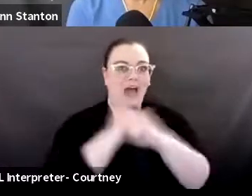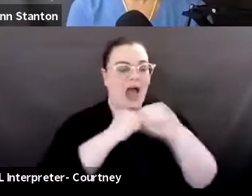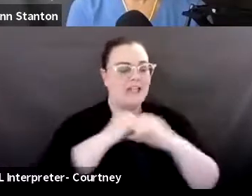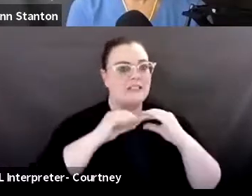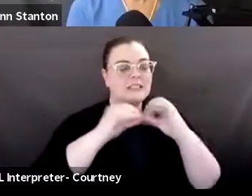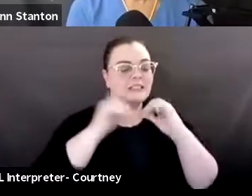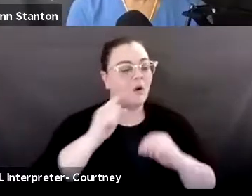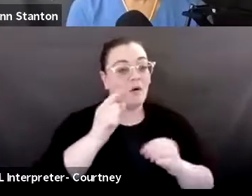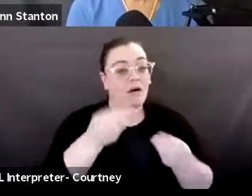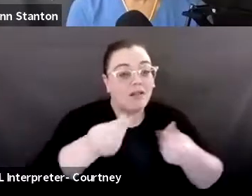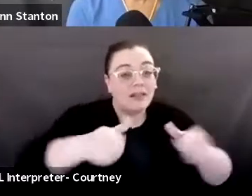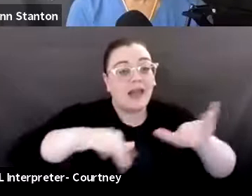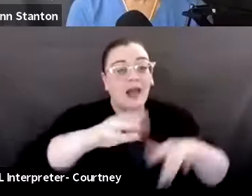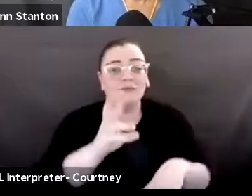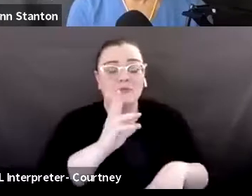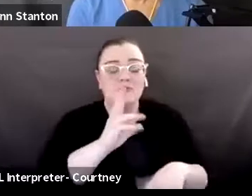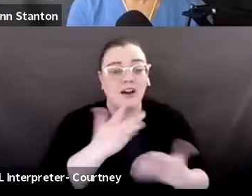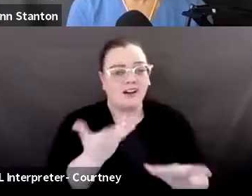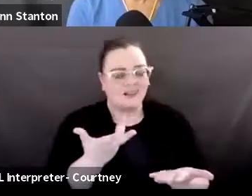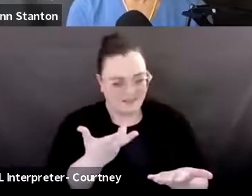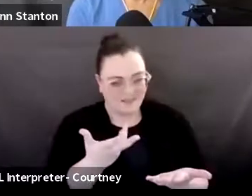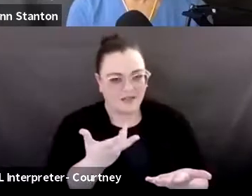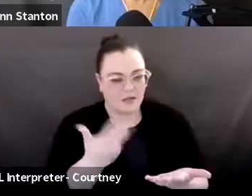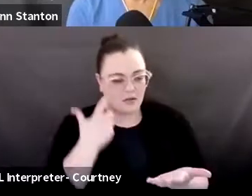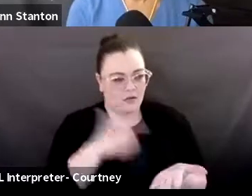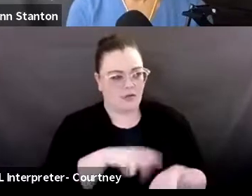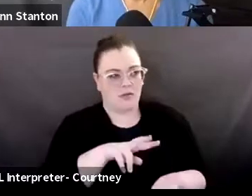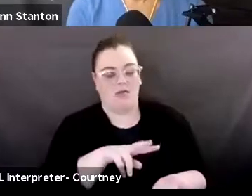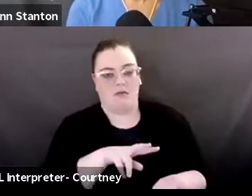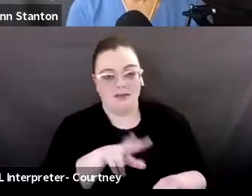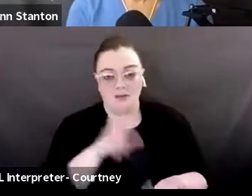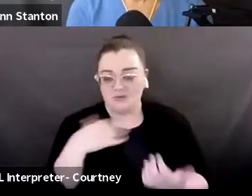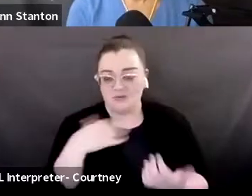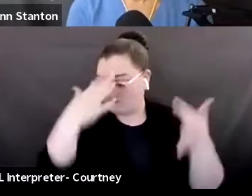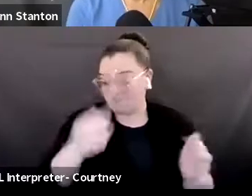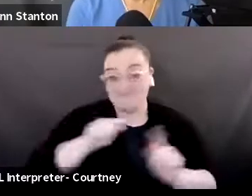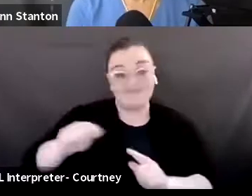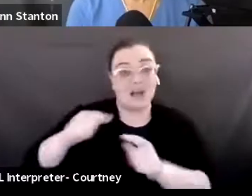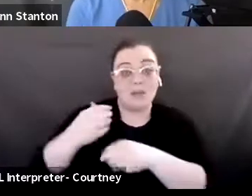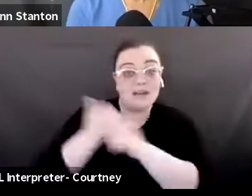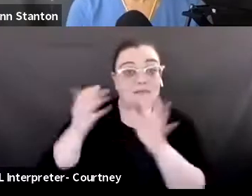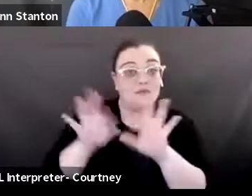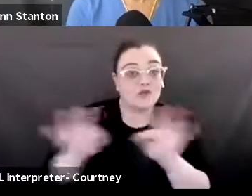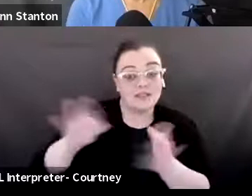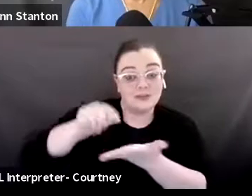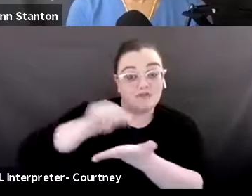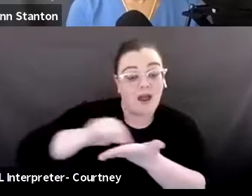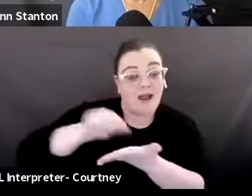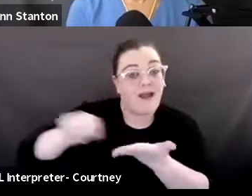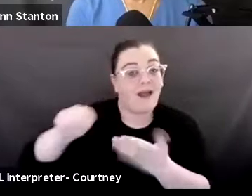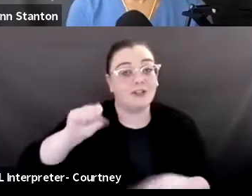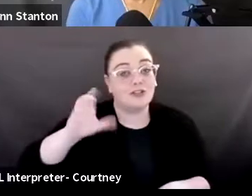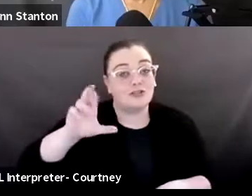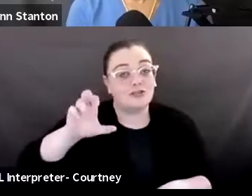that's why I went back to get a screenwriting degree. I'm like, shoot, I'm just going to put my time into writing roles for Native people. And I'm not the